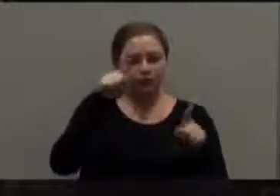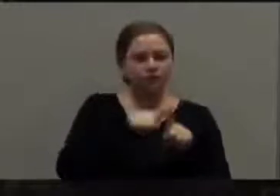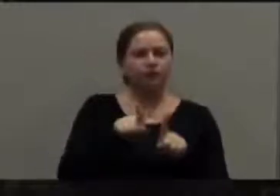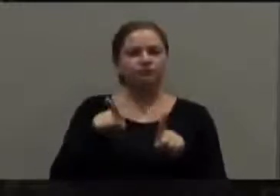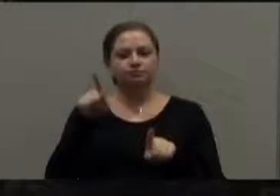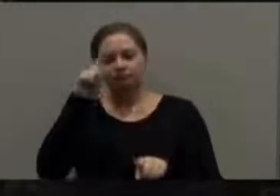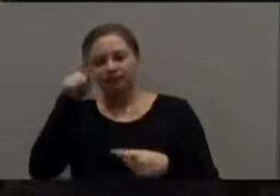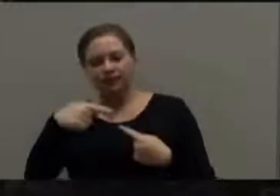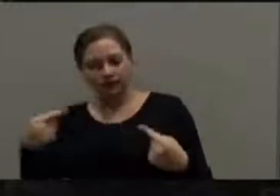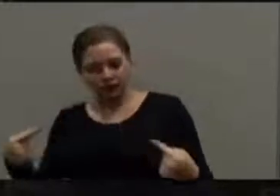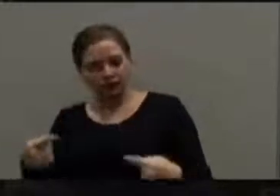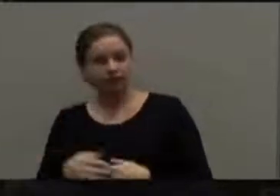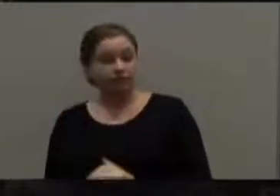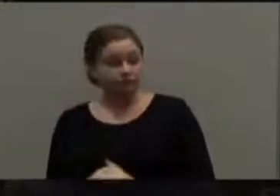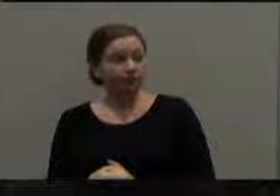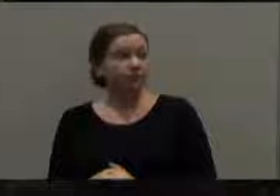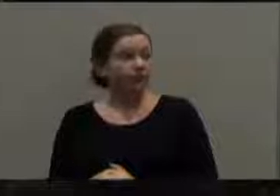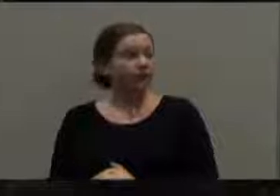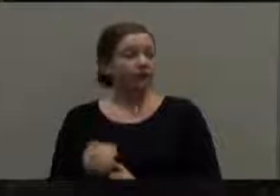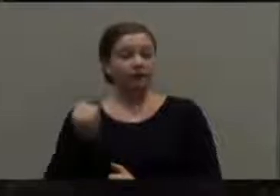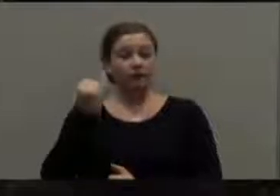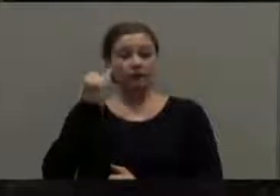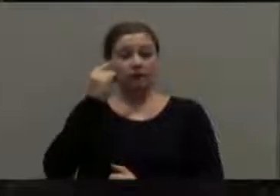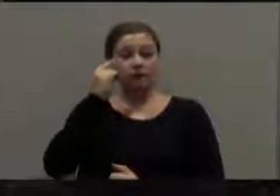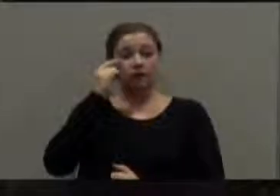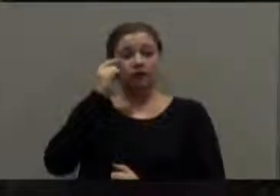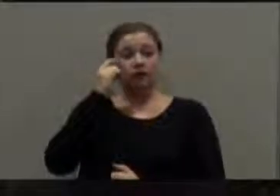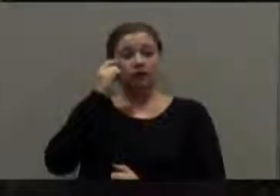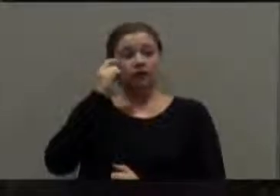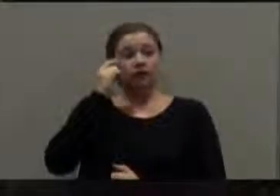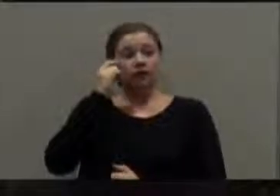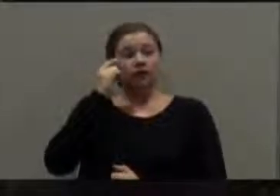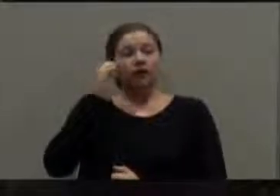And this is allowed in Robert's rules. I will say that